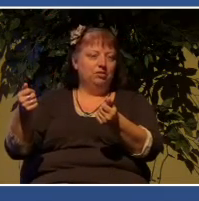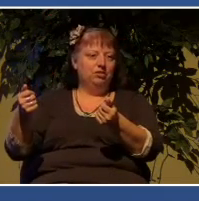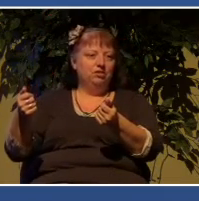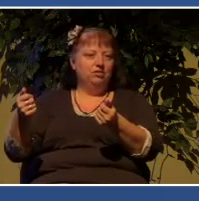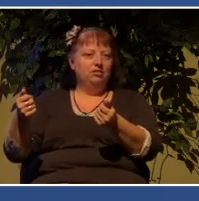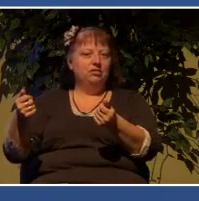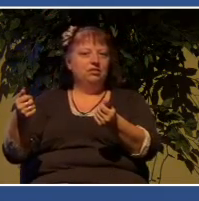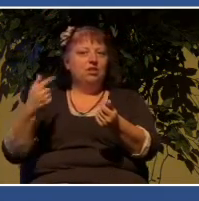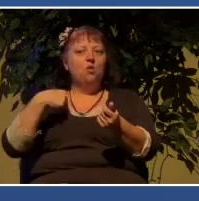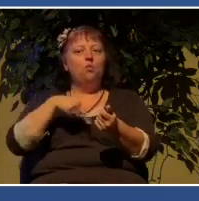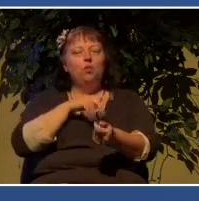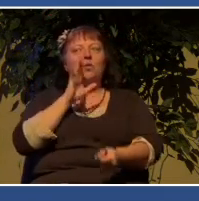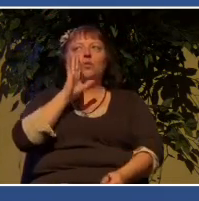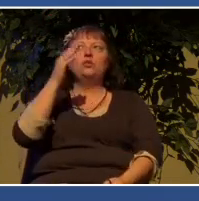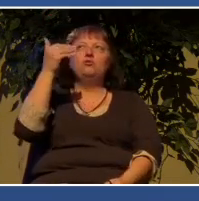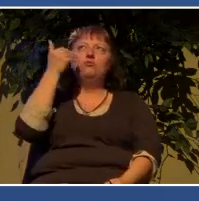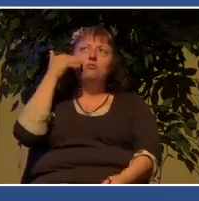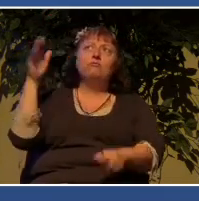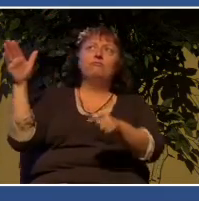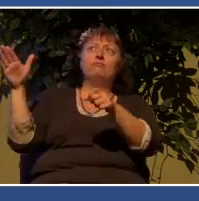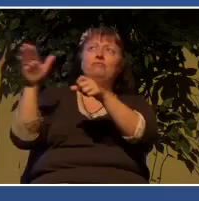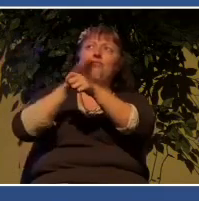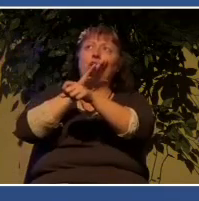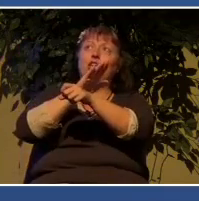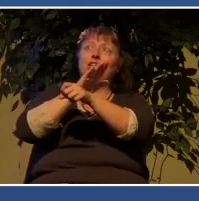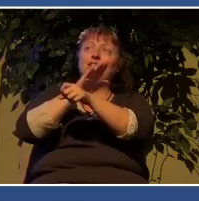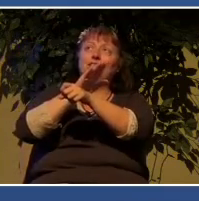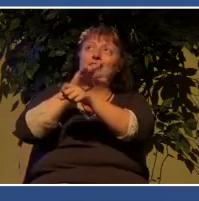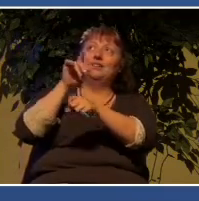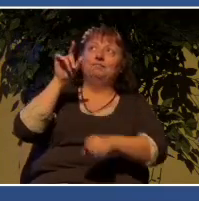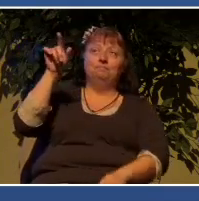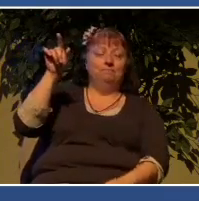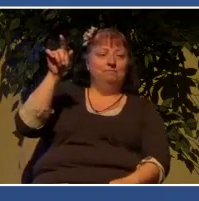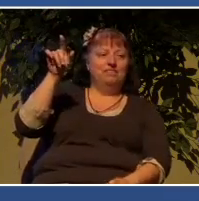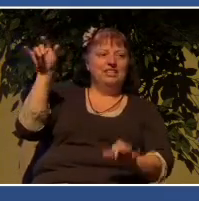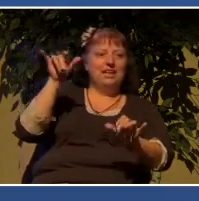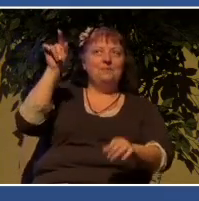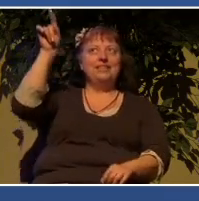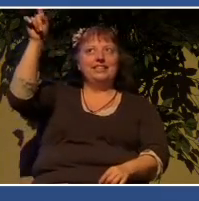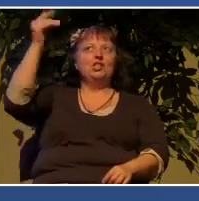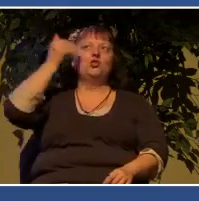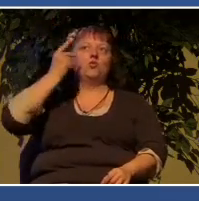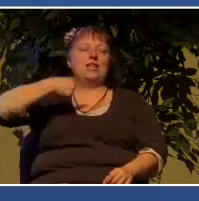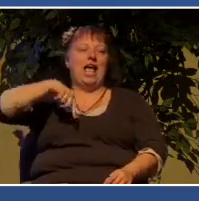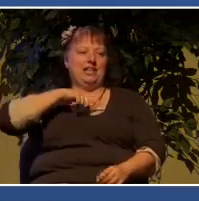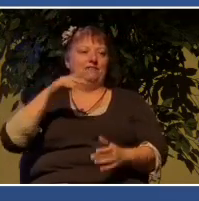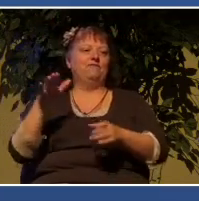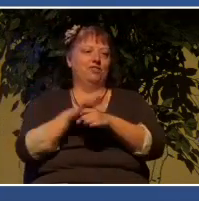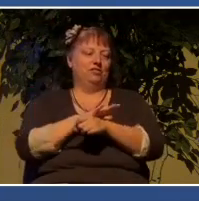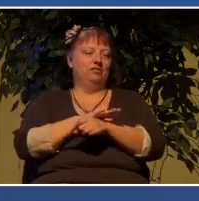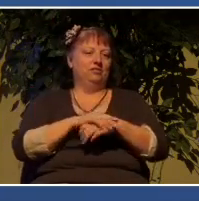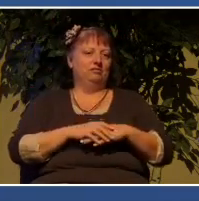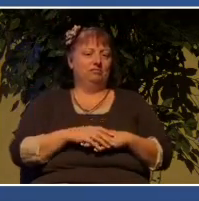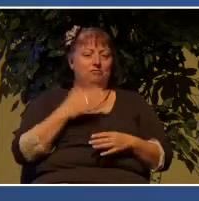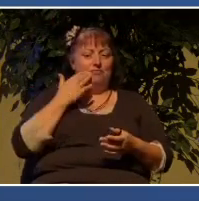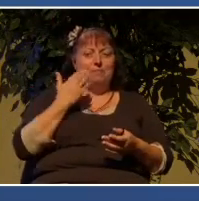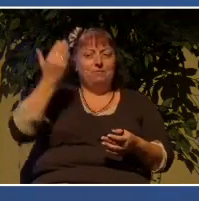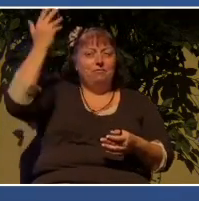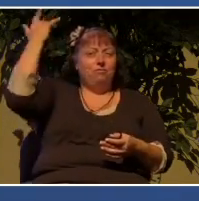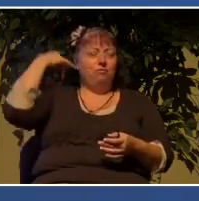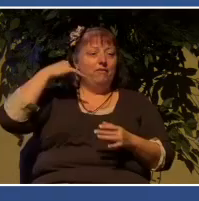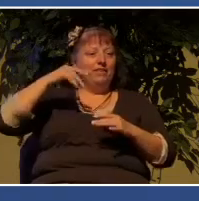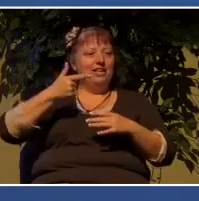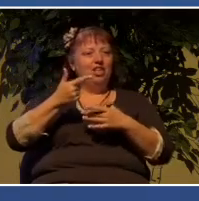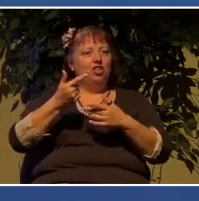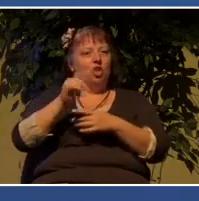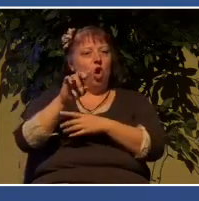We will know fully even as we are fully known. Remember Adam and Eve in the garden? Before they fell into sin, they were naked and they were